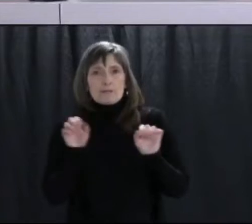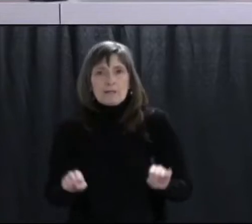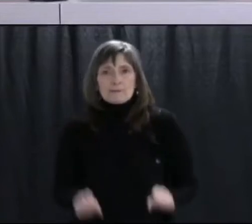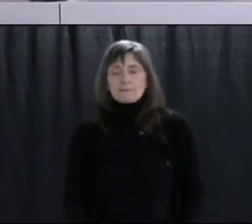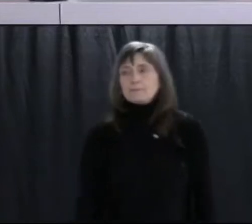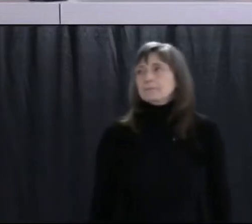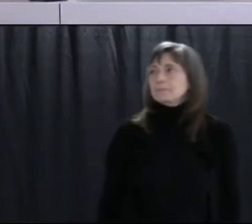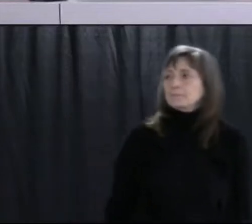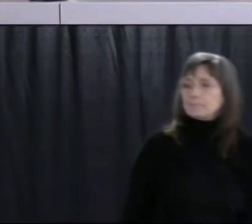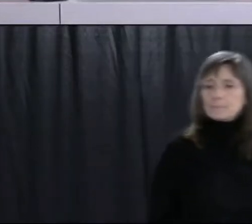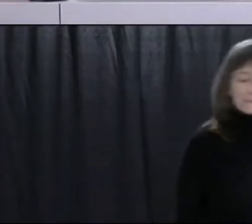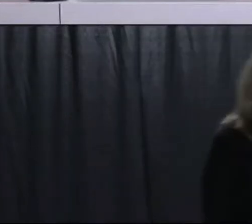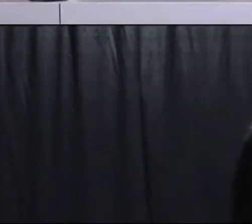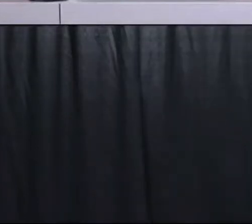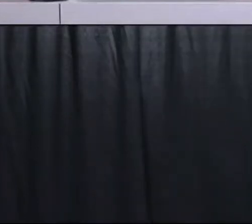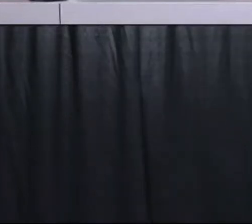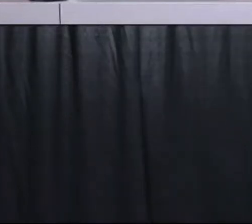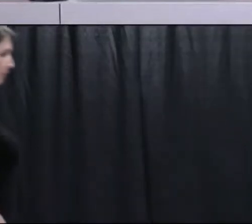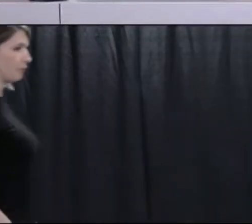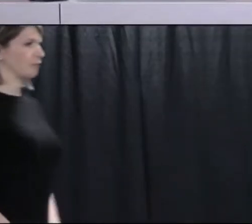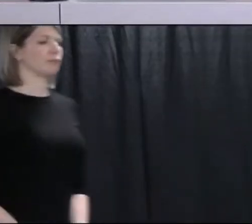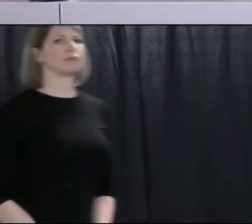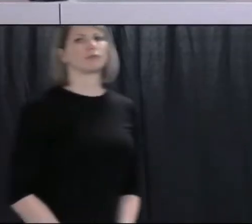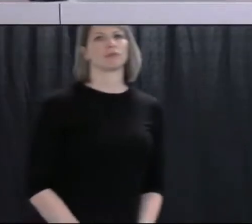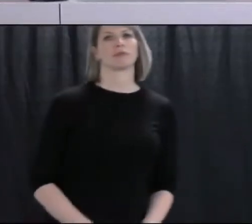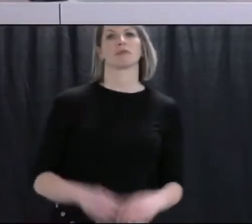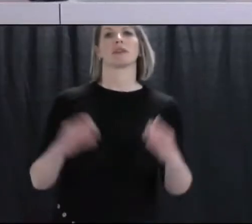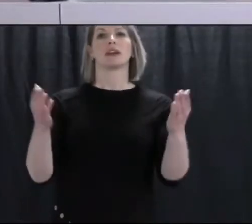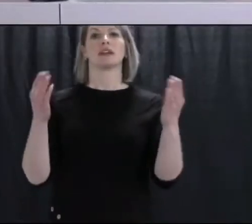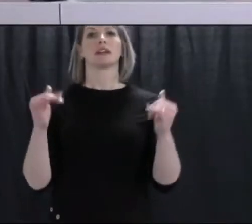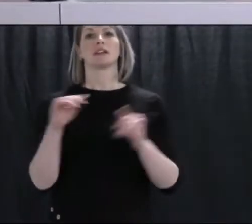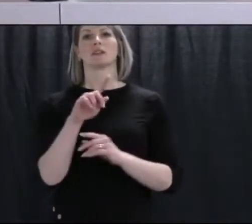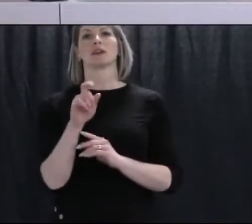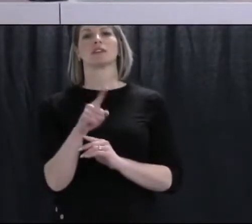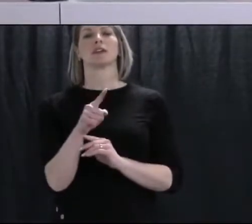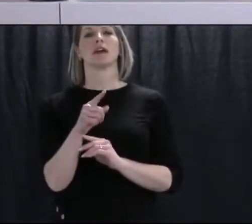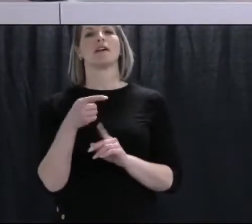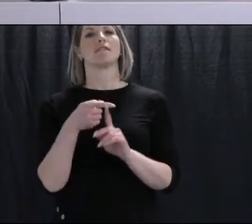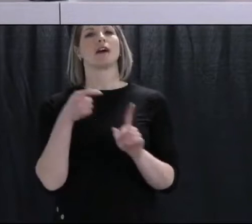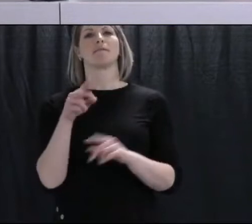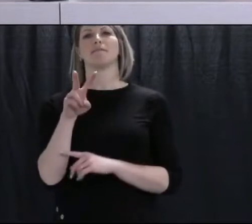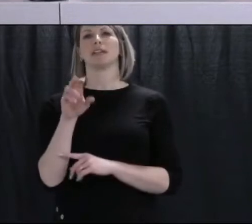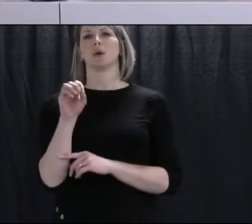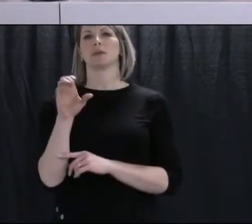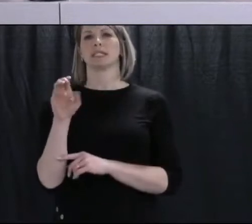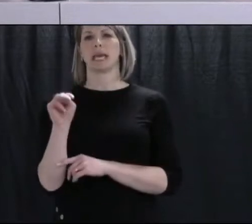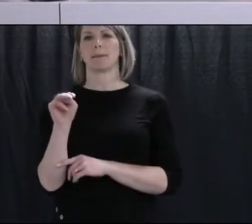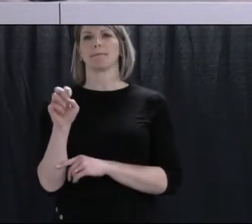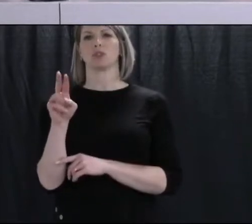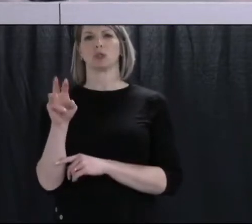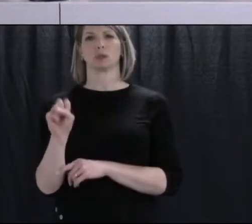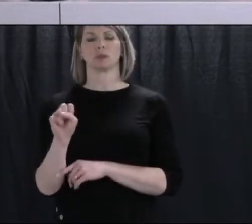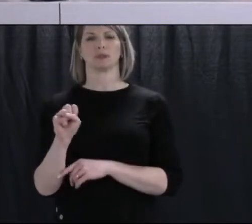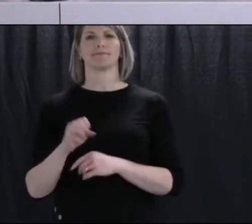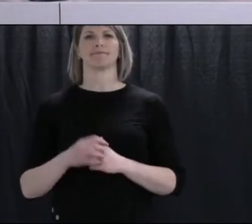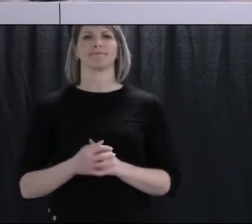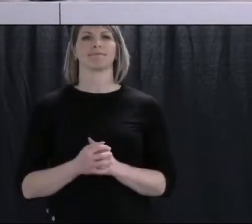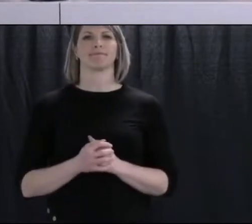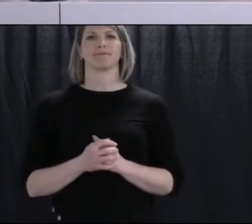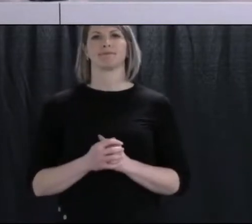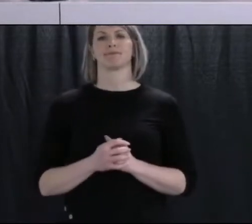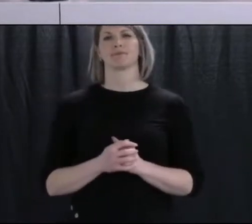Thank you. Our next question is from Ben Murphy with VOCM News. Please go ahead. Minister Haggie, hearing